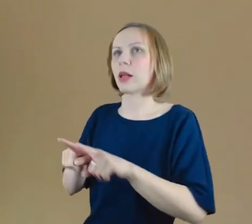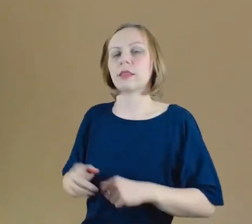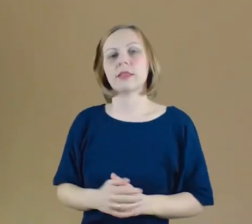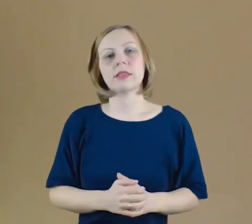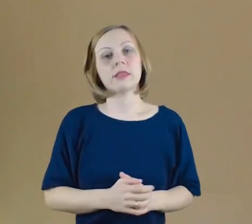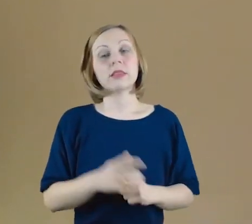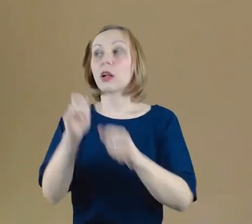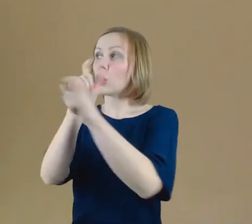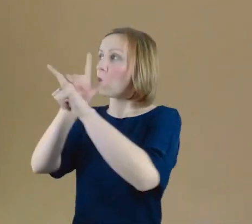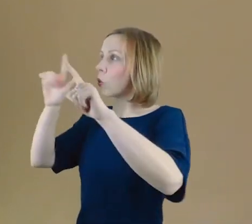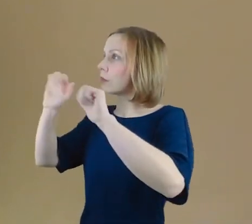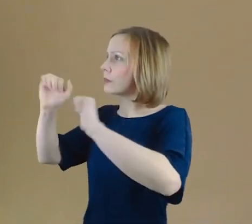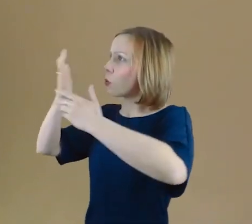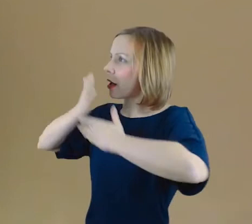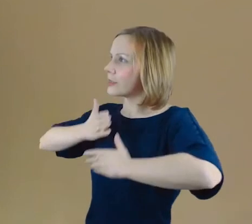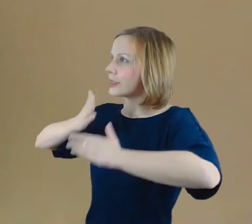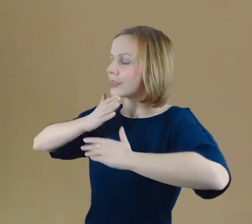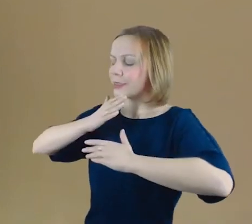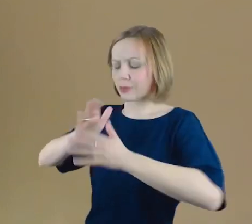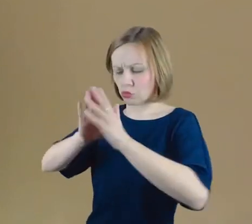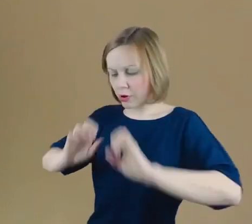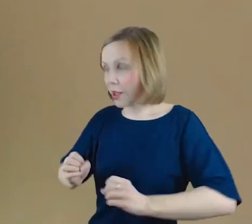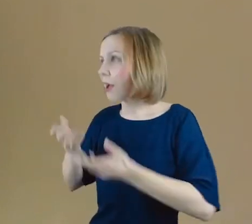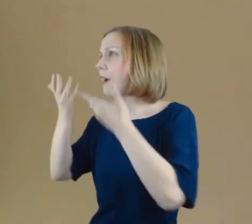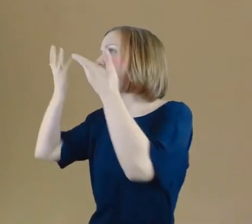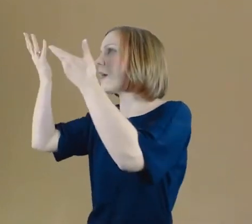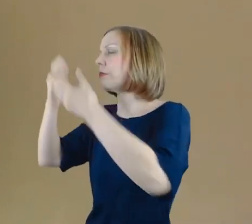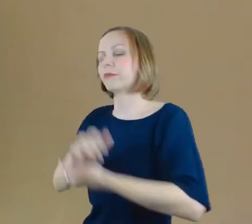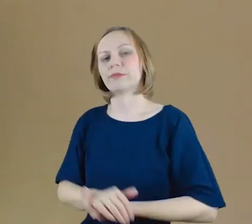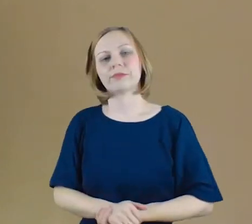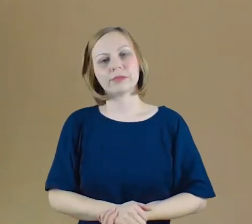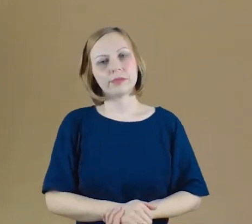Lord, in your mercy, hear our prayer.